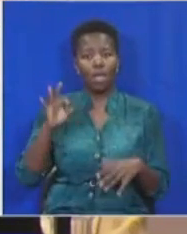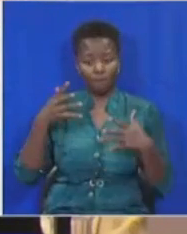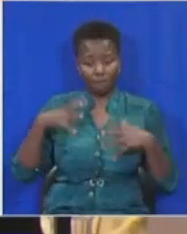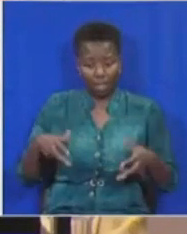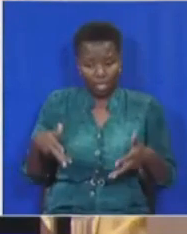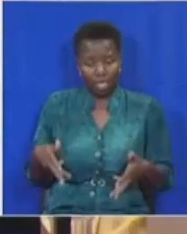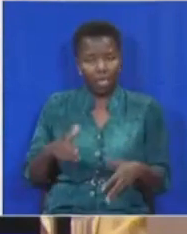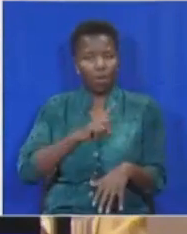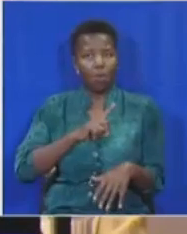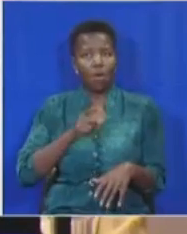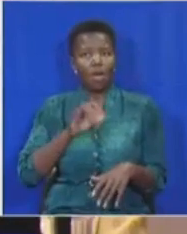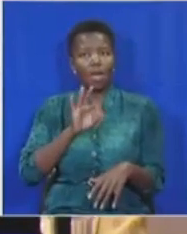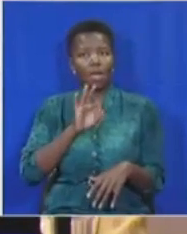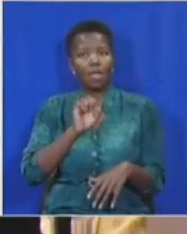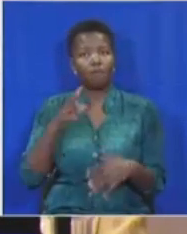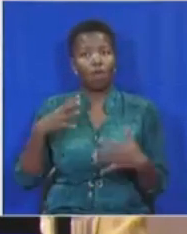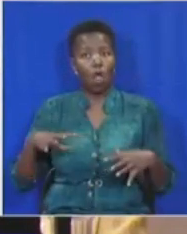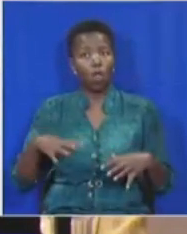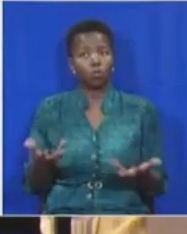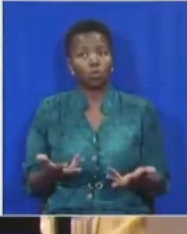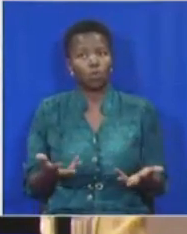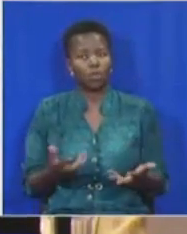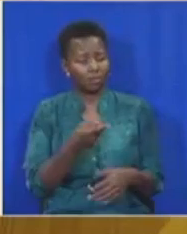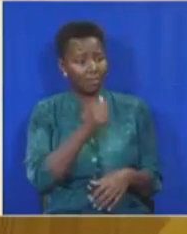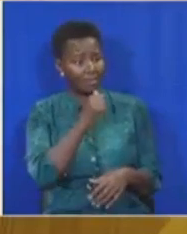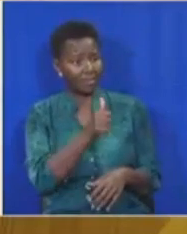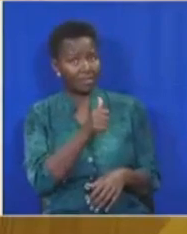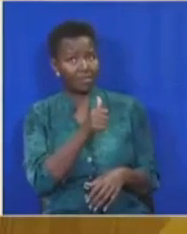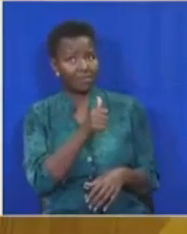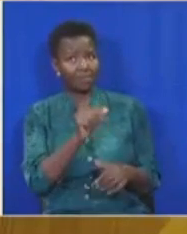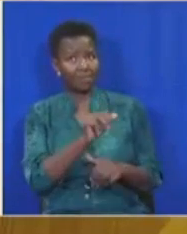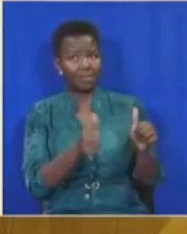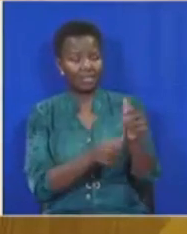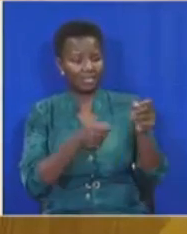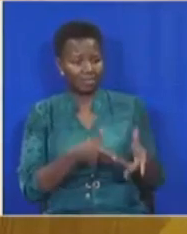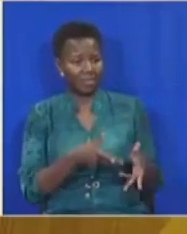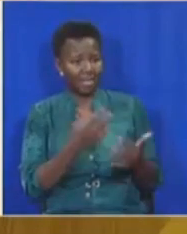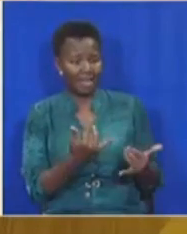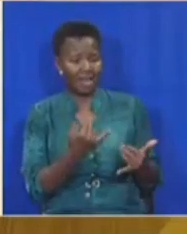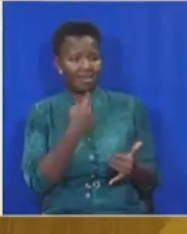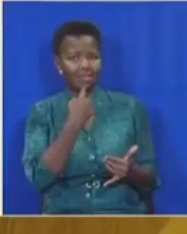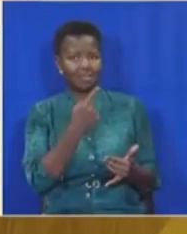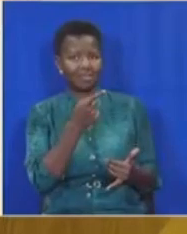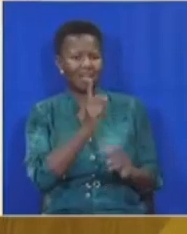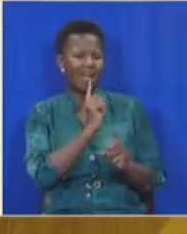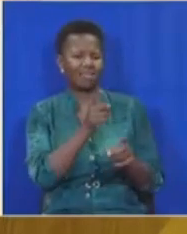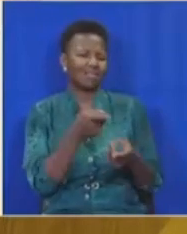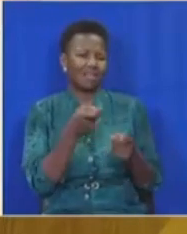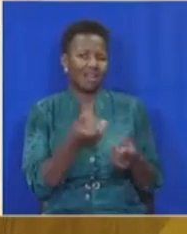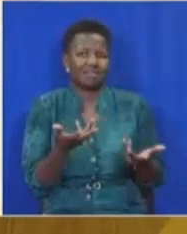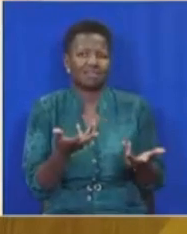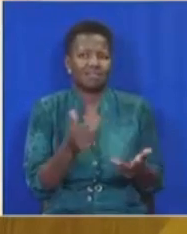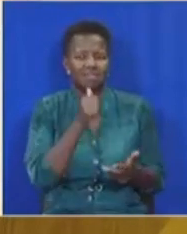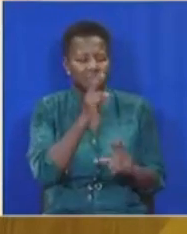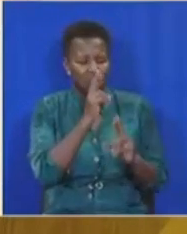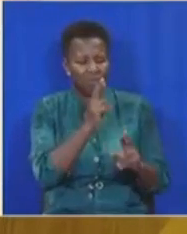House? Honourable Member, please proceed. Deputy Speaker, I don't think that deserves an answer. I will not honor